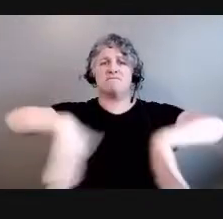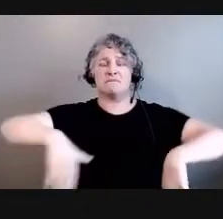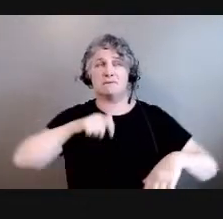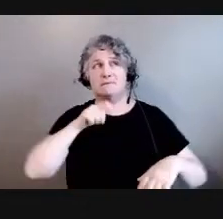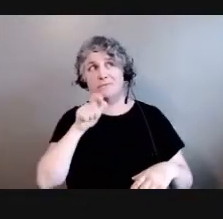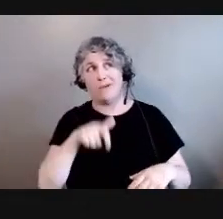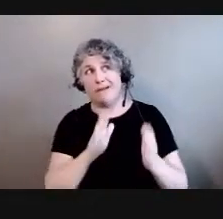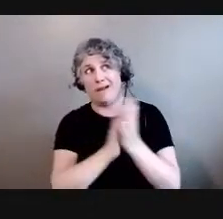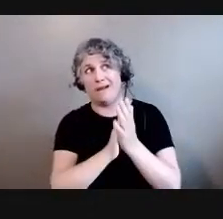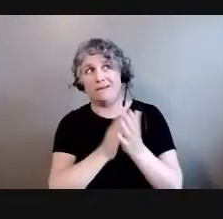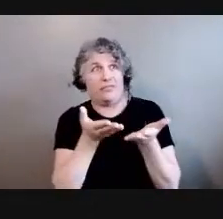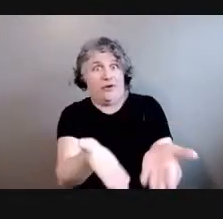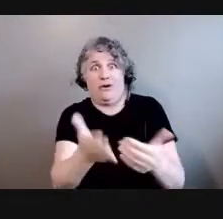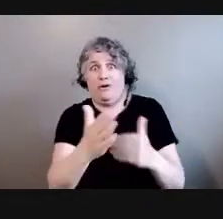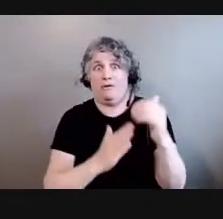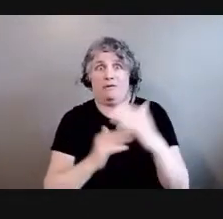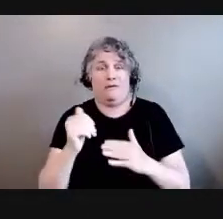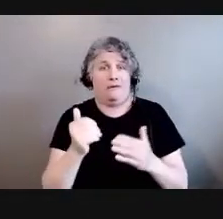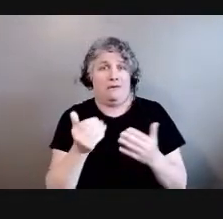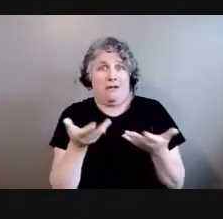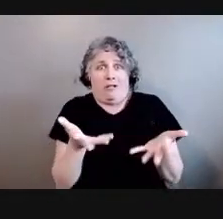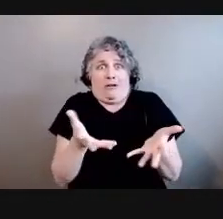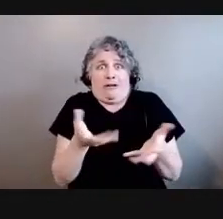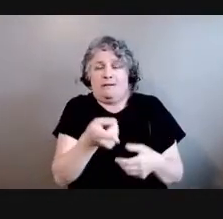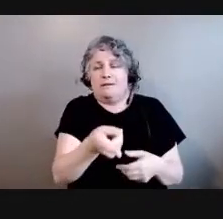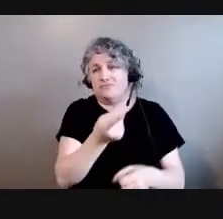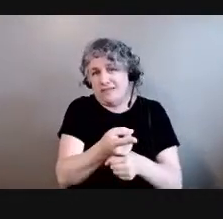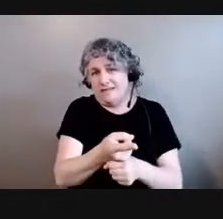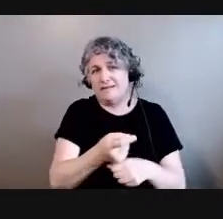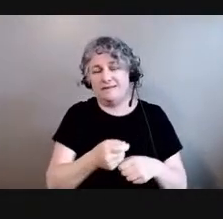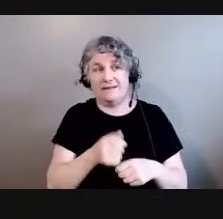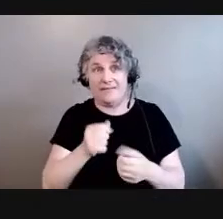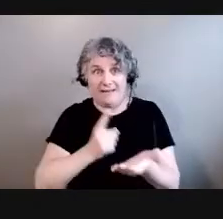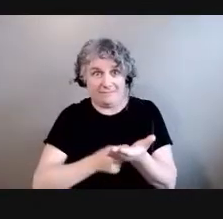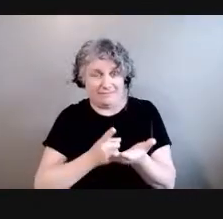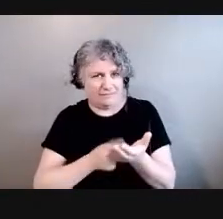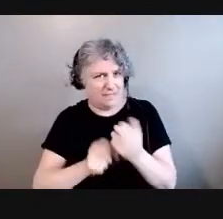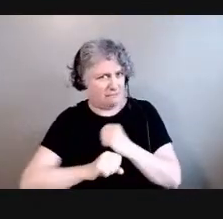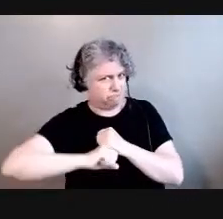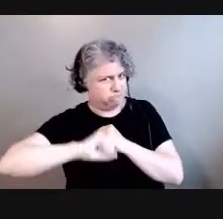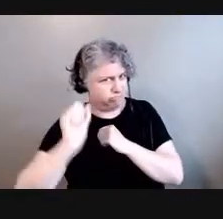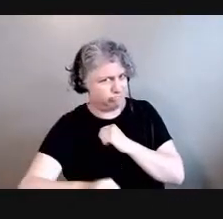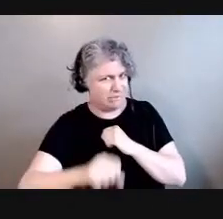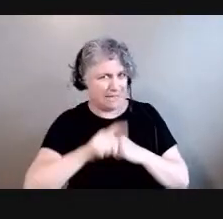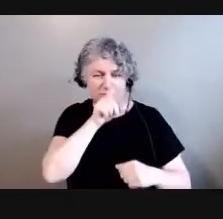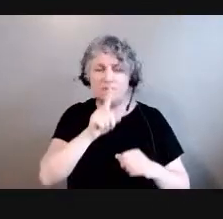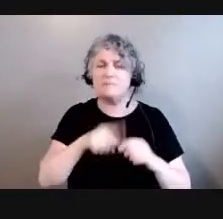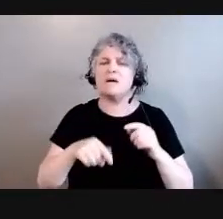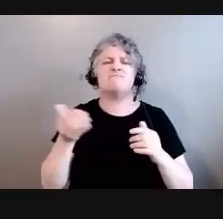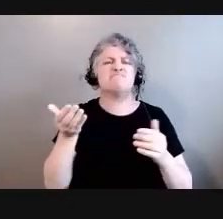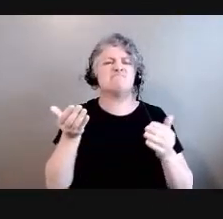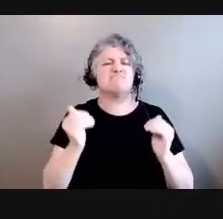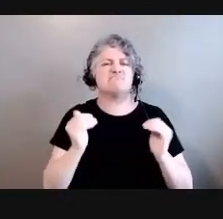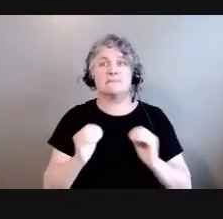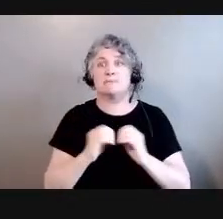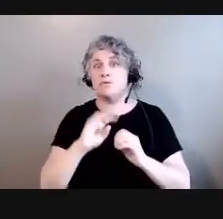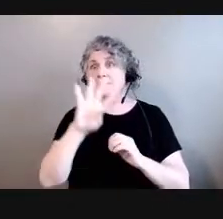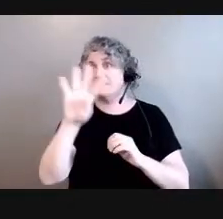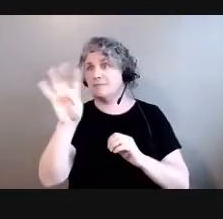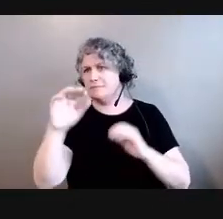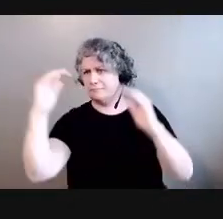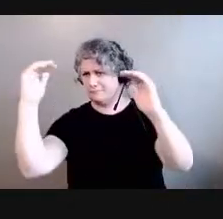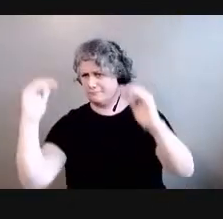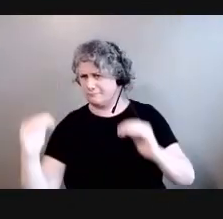that kind of help. I feel like we could stay on that specific topic for ages, but I'll keep us moving along because we have had some more questions come